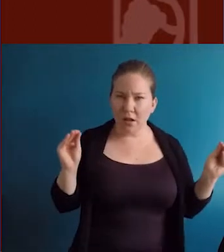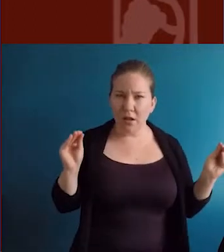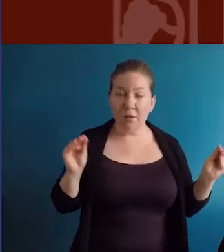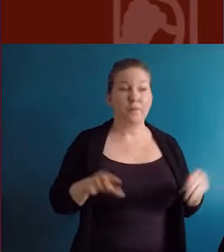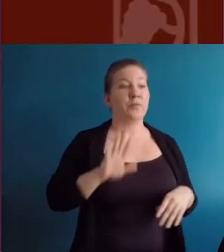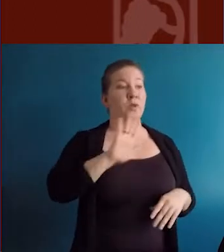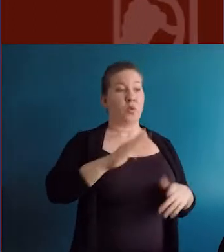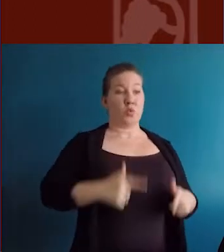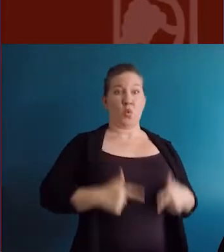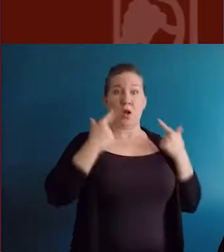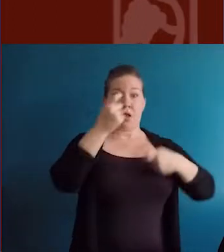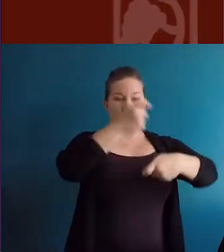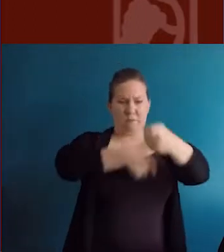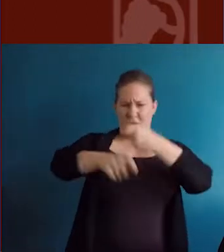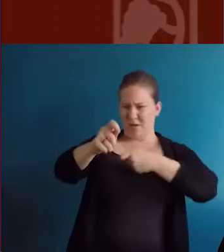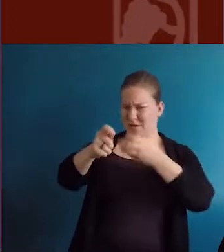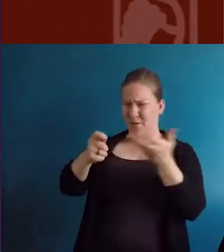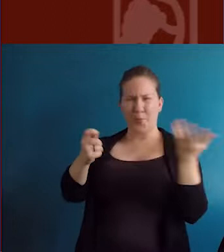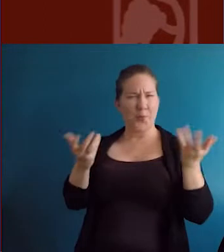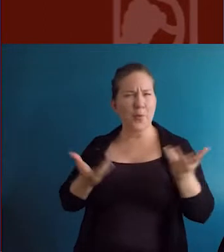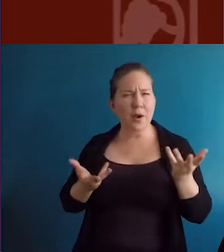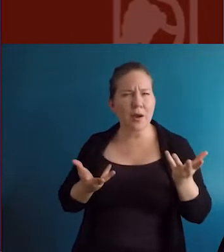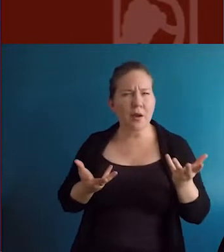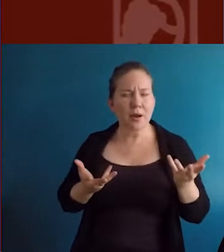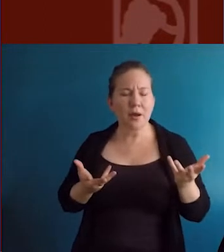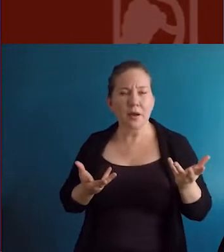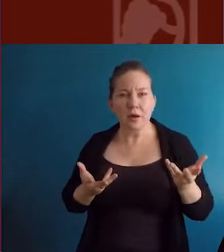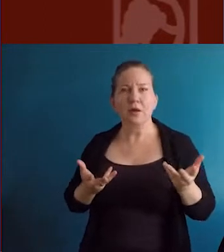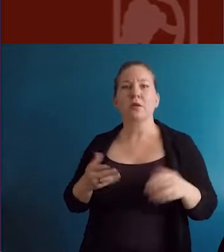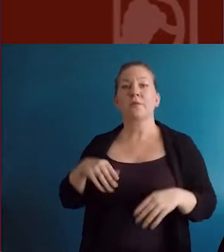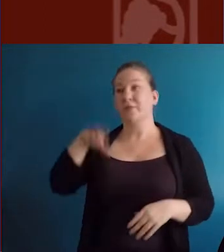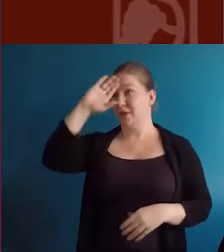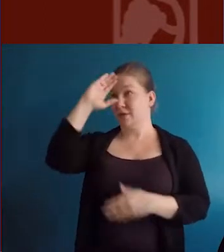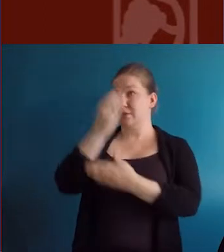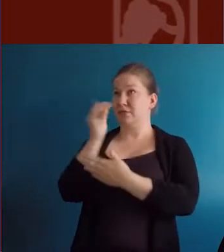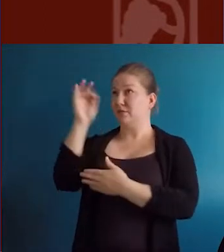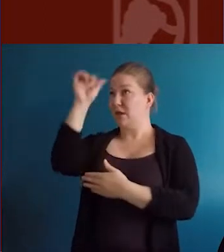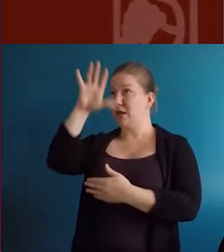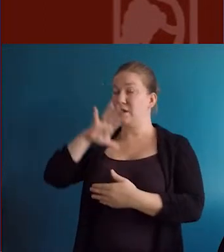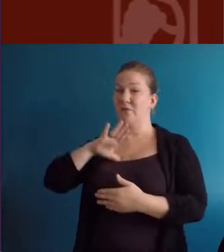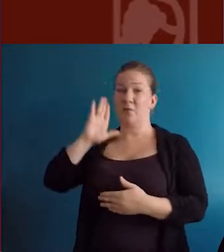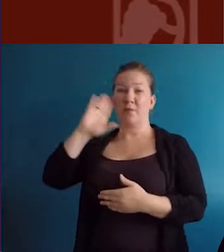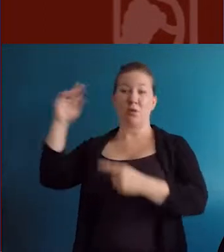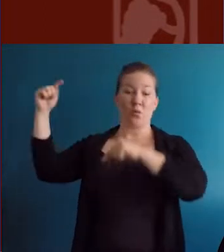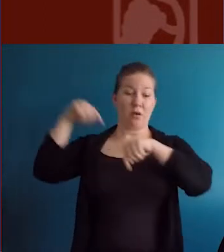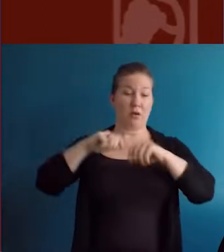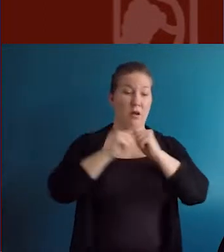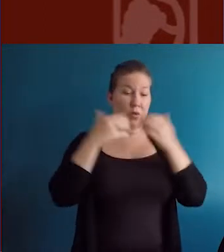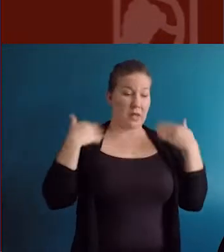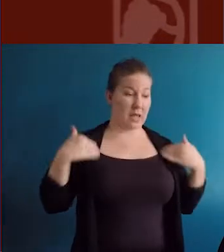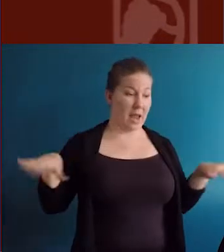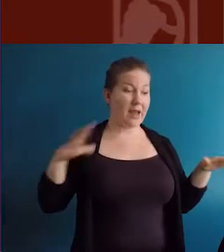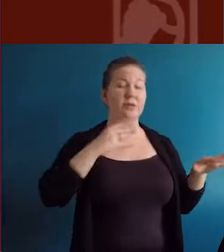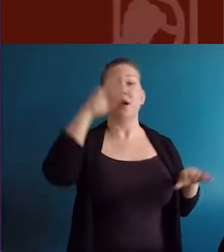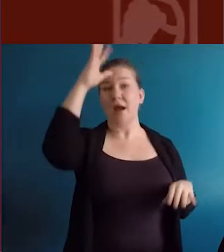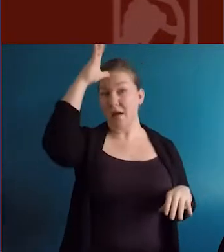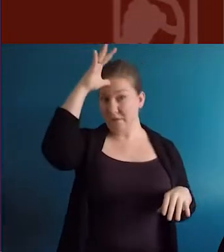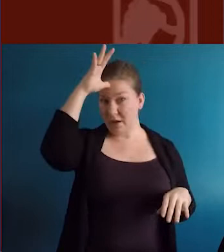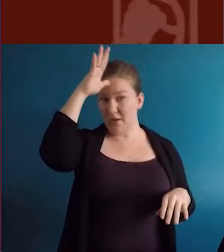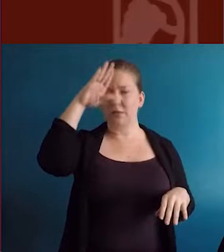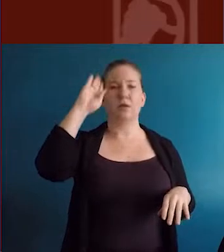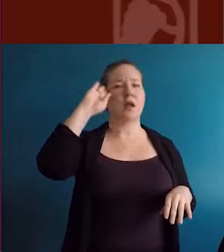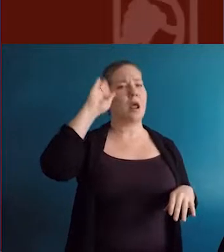life? For the Son of Man is to come with his angels in the glory of his Father, and then he will